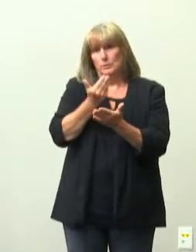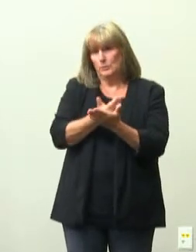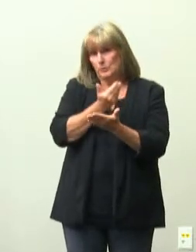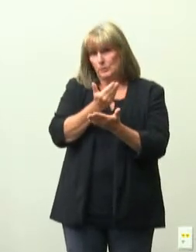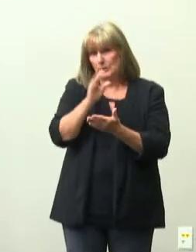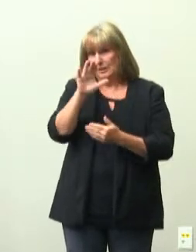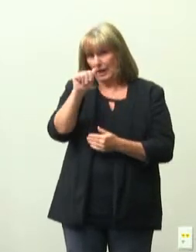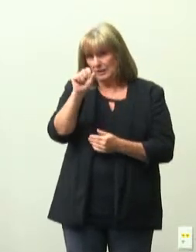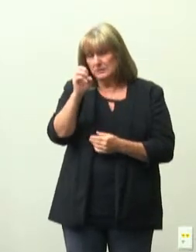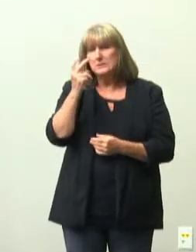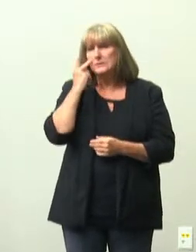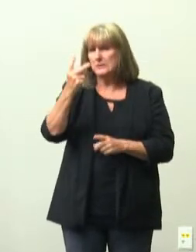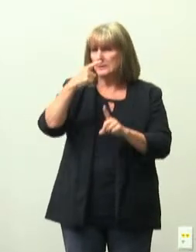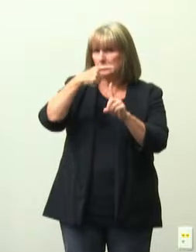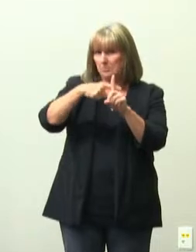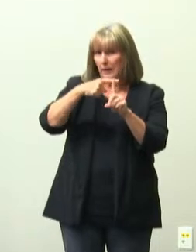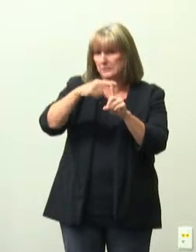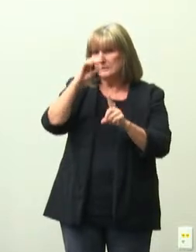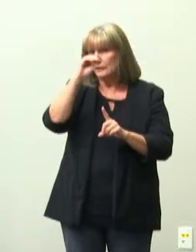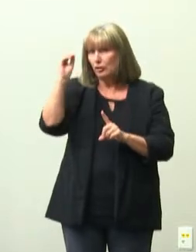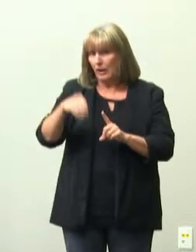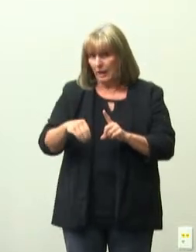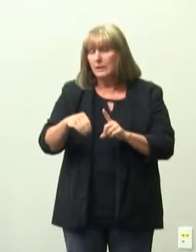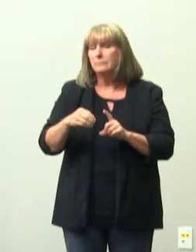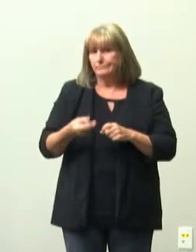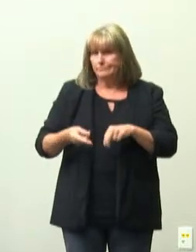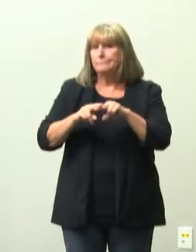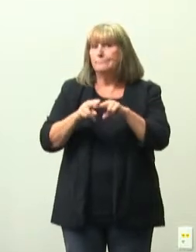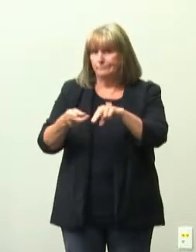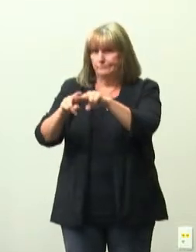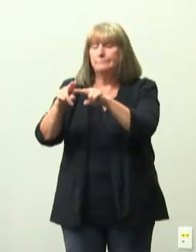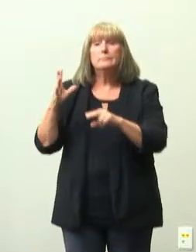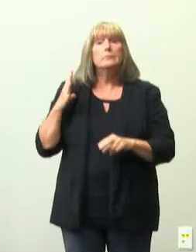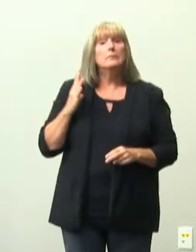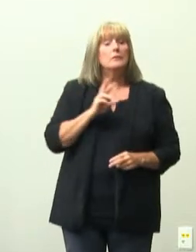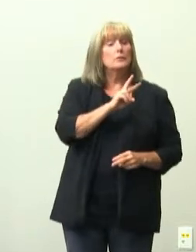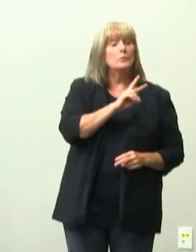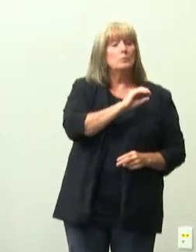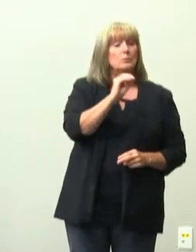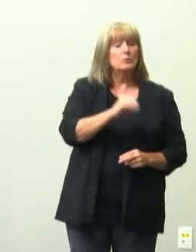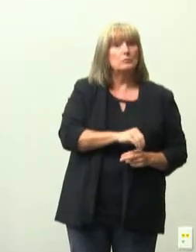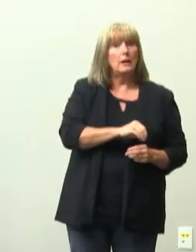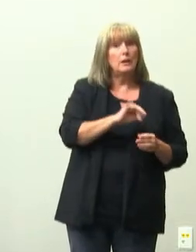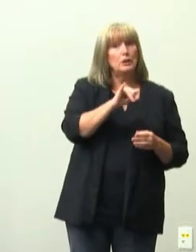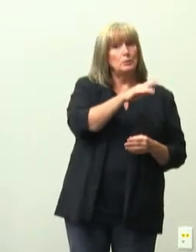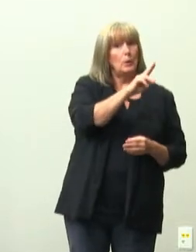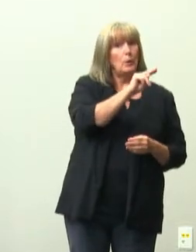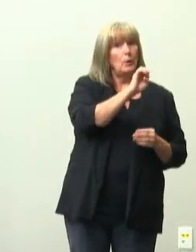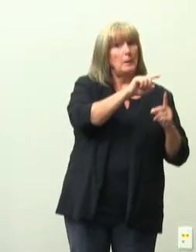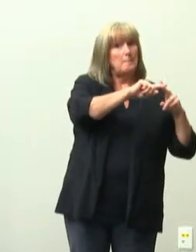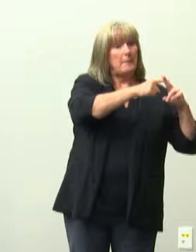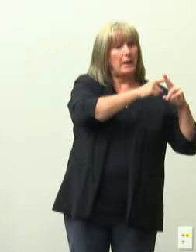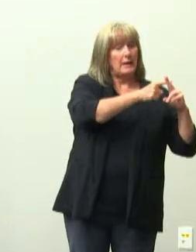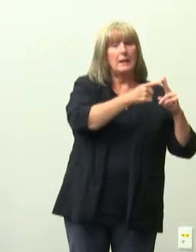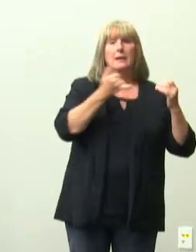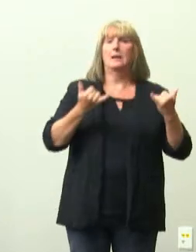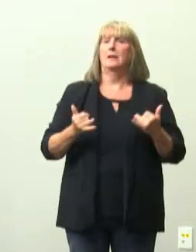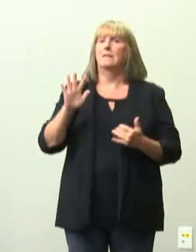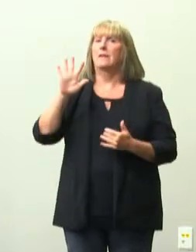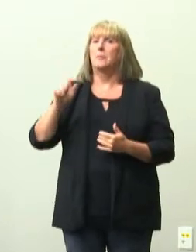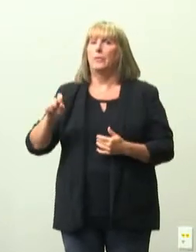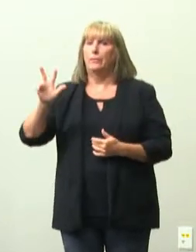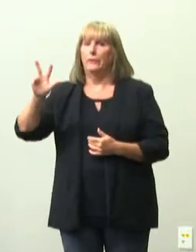cases, we have seen the positivity rate increase as well, from 2% at the beginning of June to now